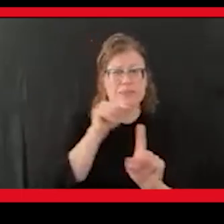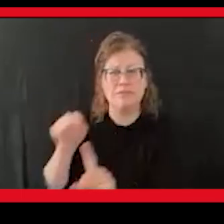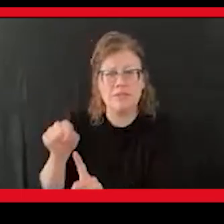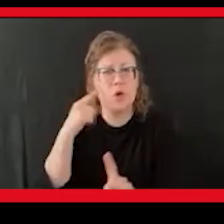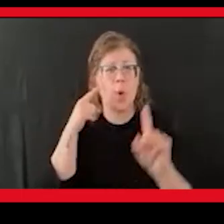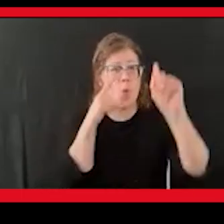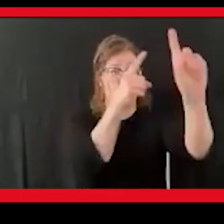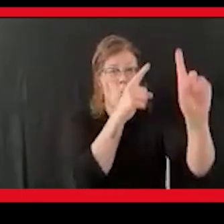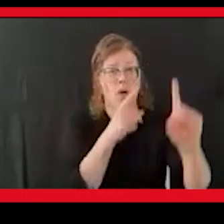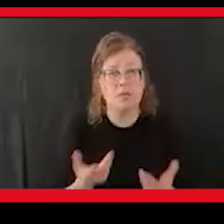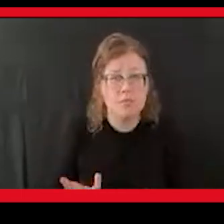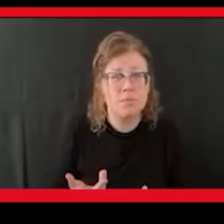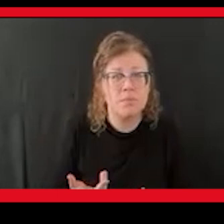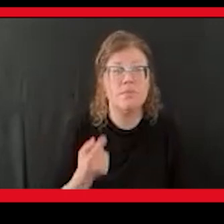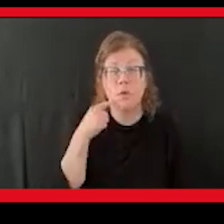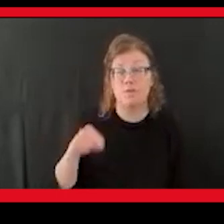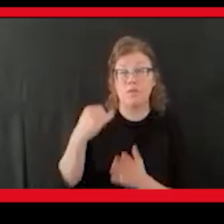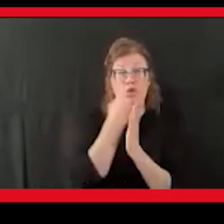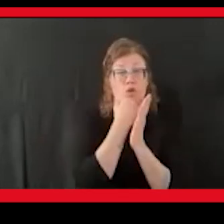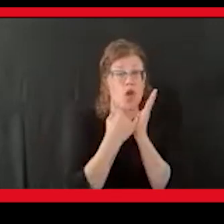artistic communities that you are a part of.